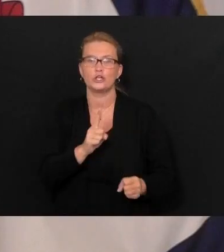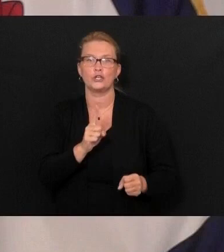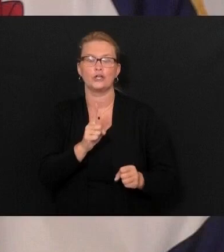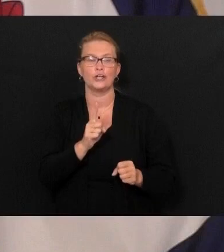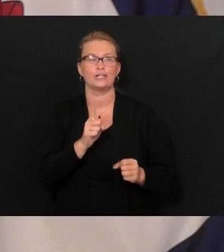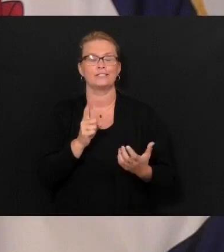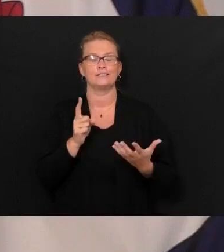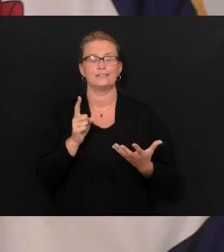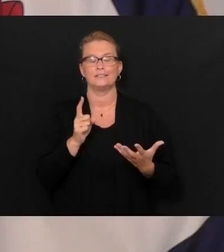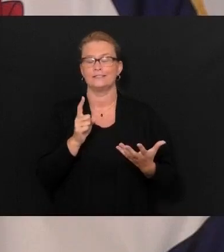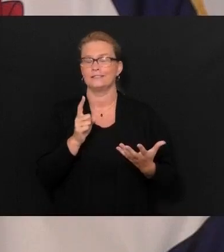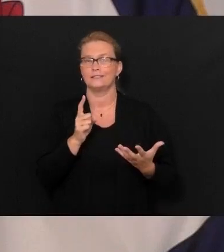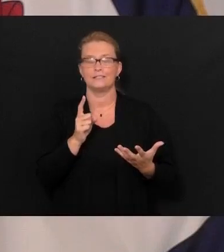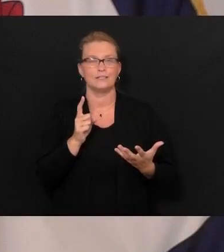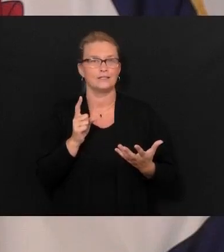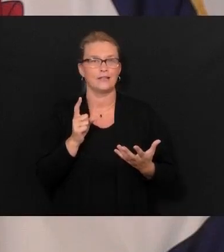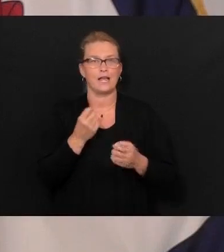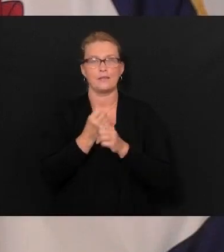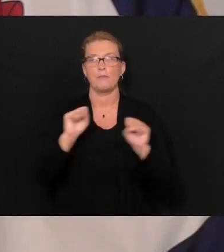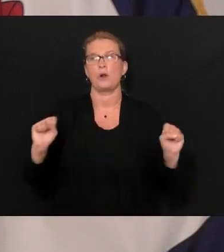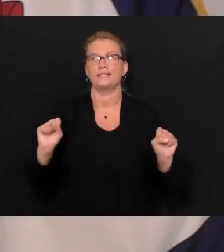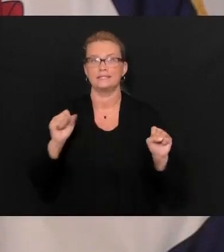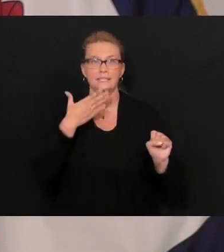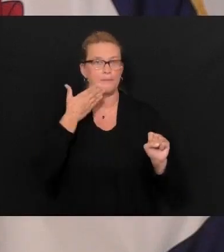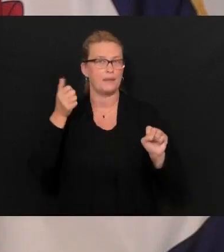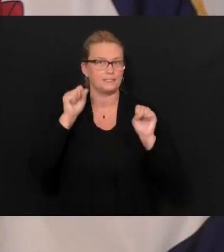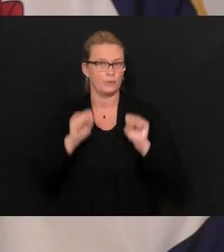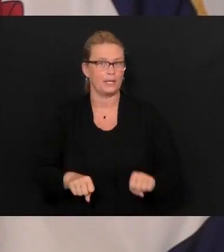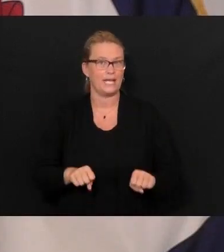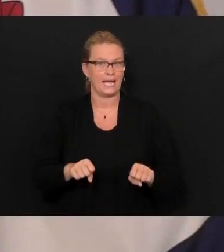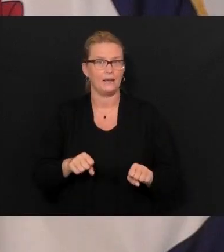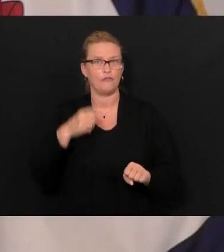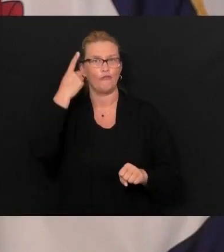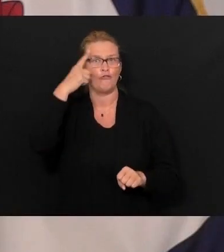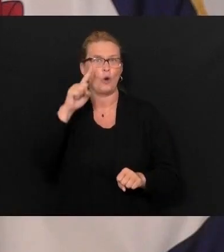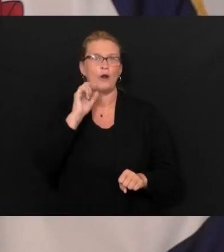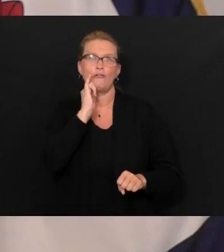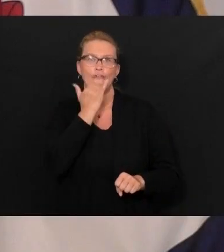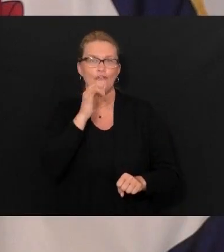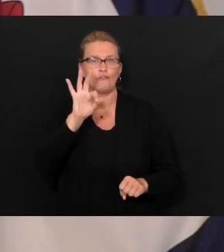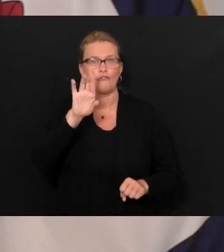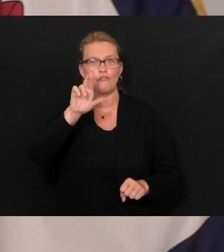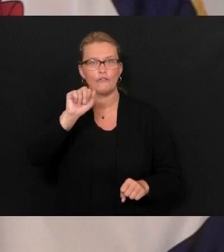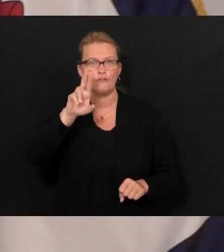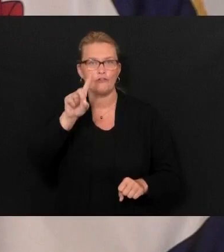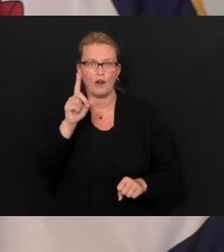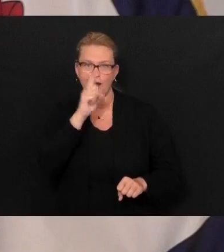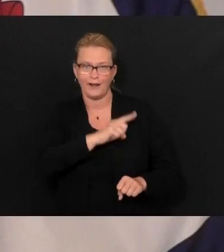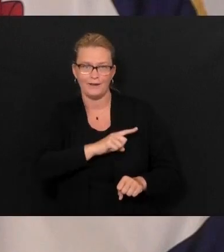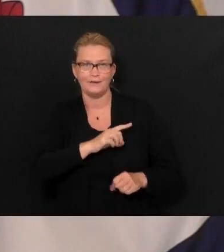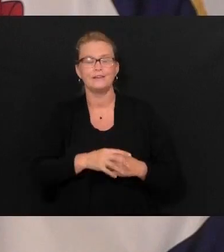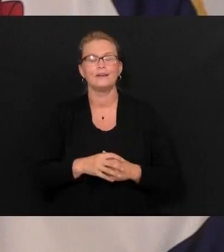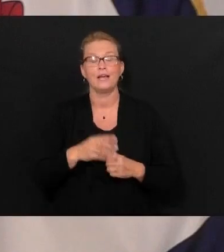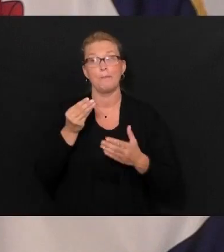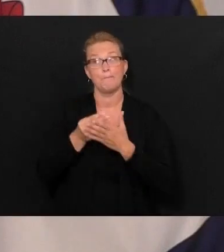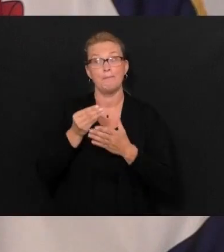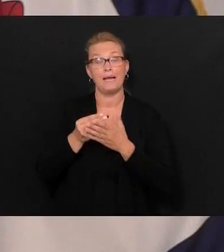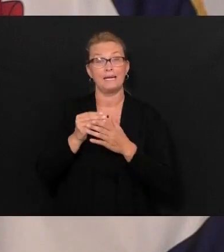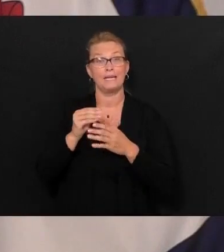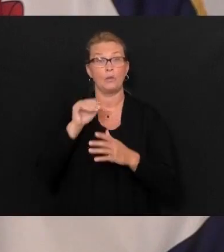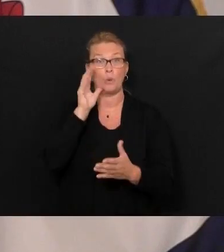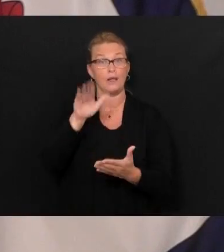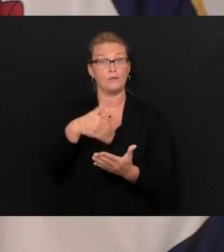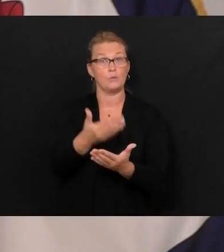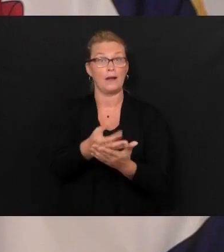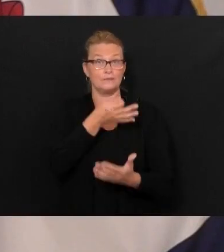us, and protect us as best we can against fraud. So, the monies are on the way, and we're going to